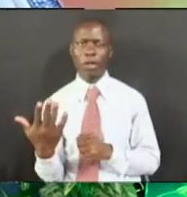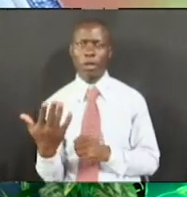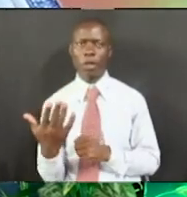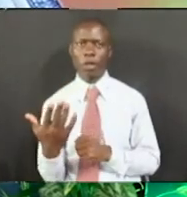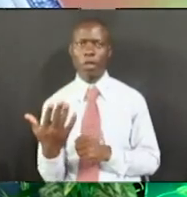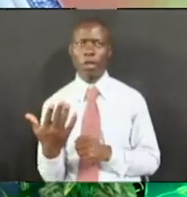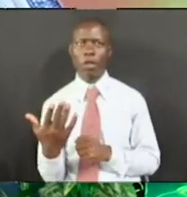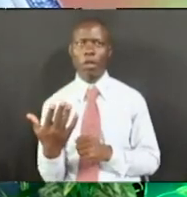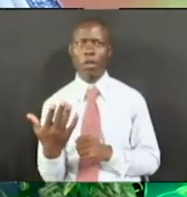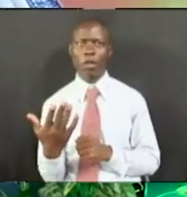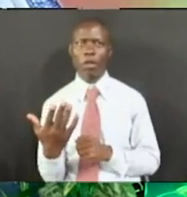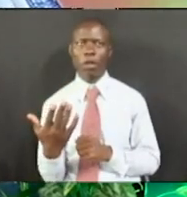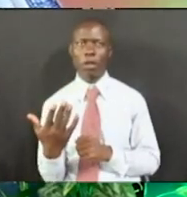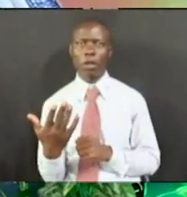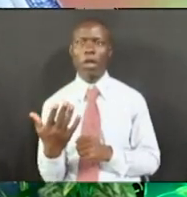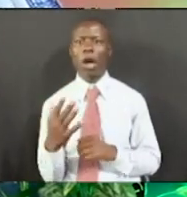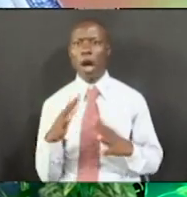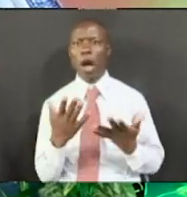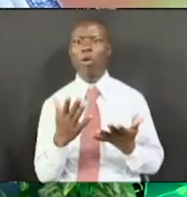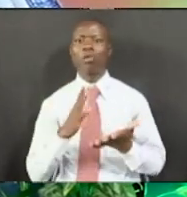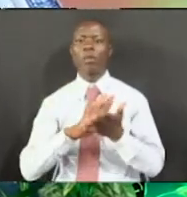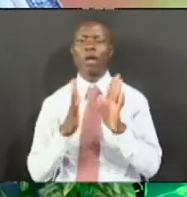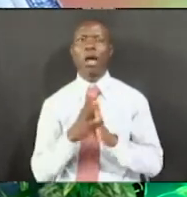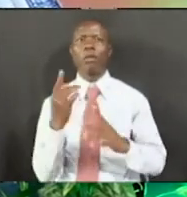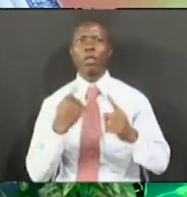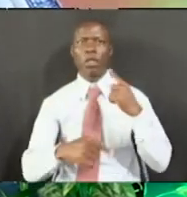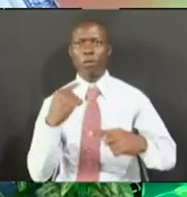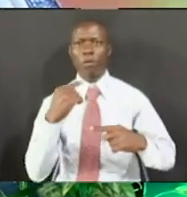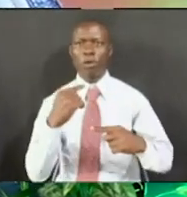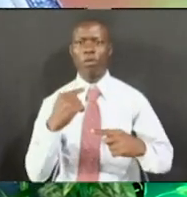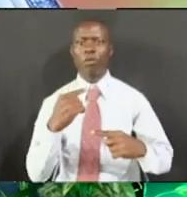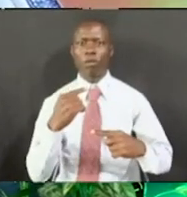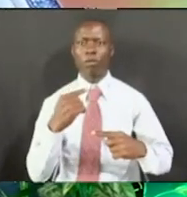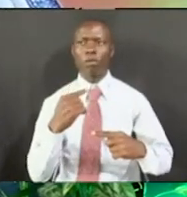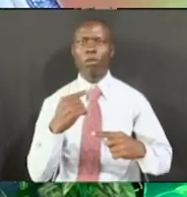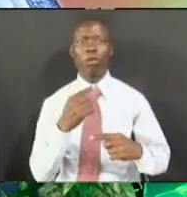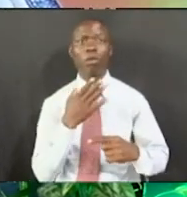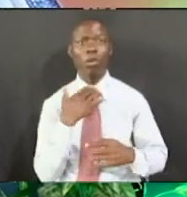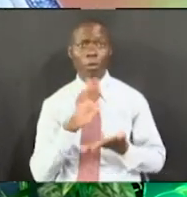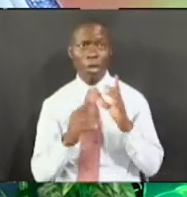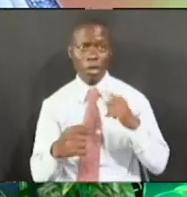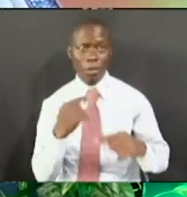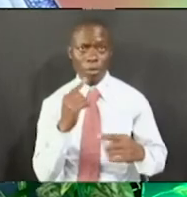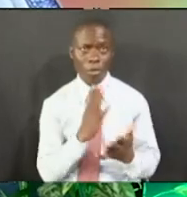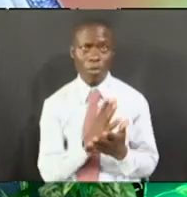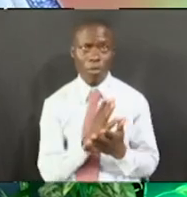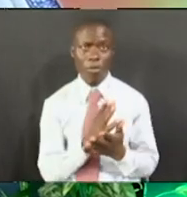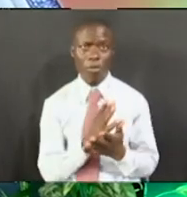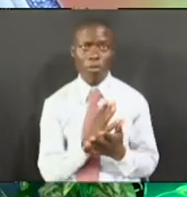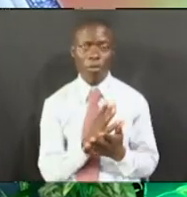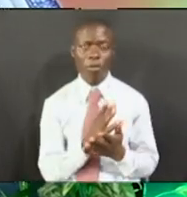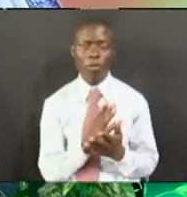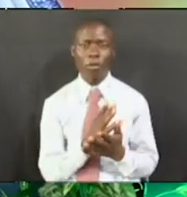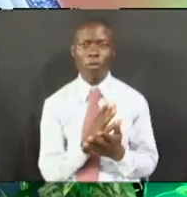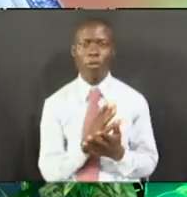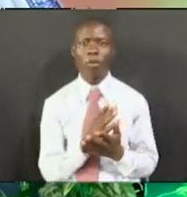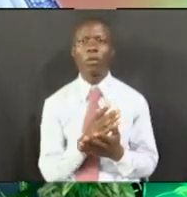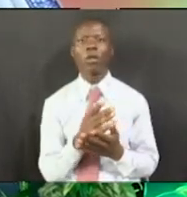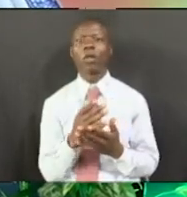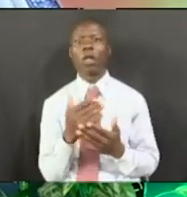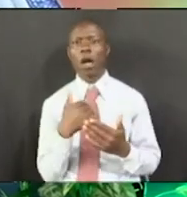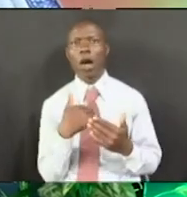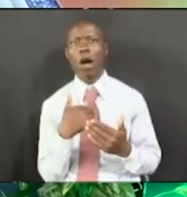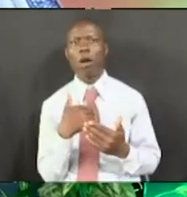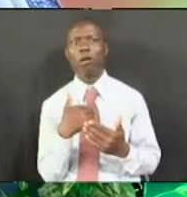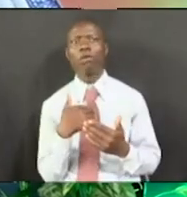now. To become what? You want to be a champion? 5 things we can deduce from